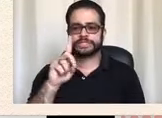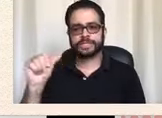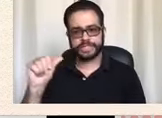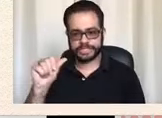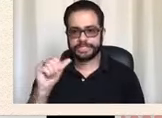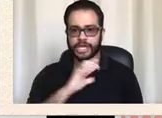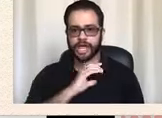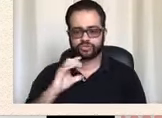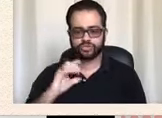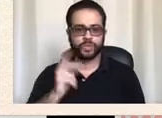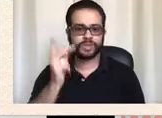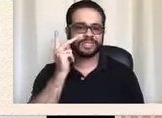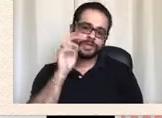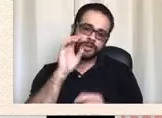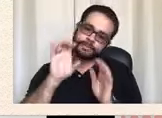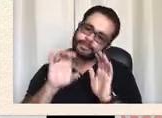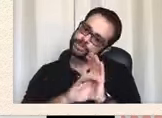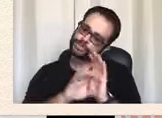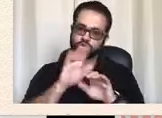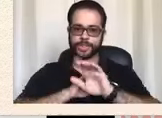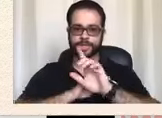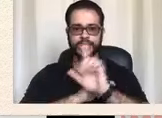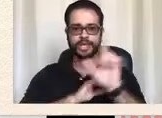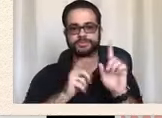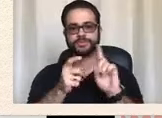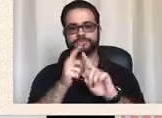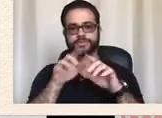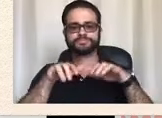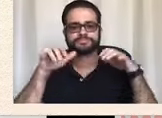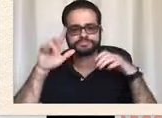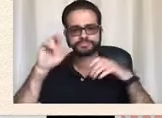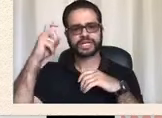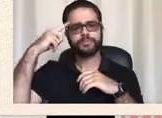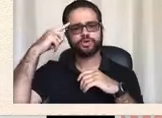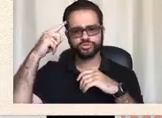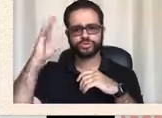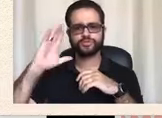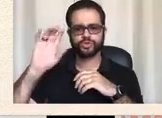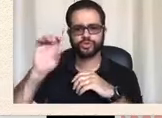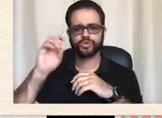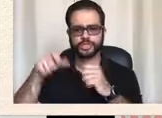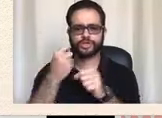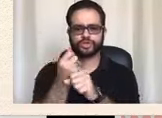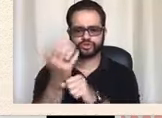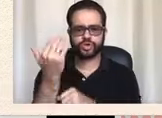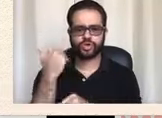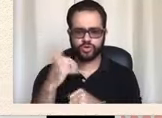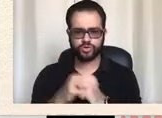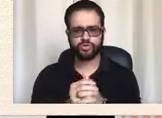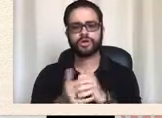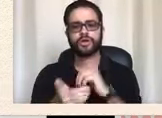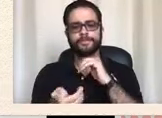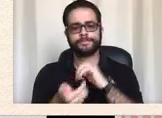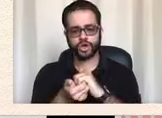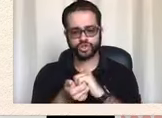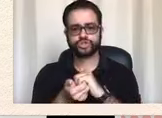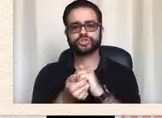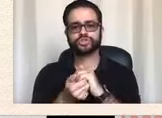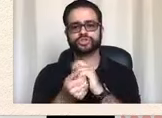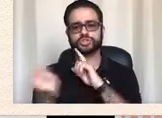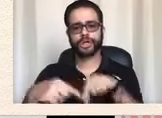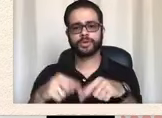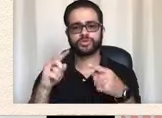that was from a rally at the Capitol a couple years ago. And partners who are coming through the program are active